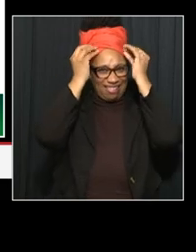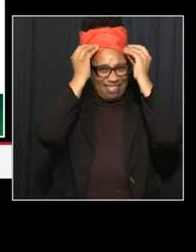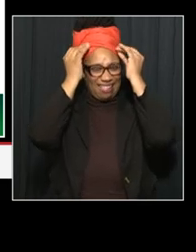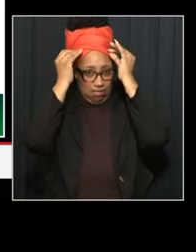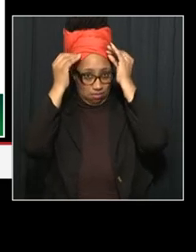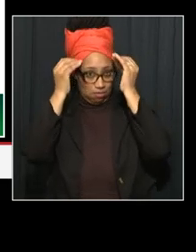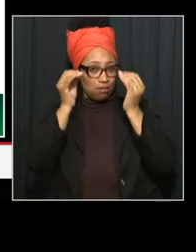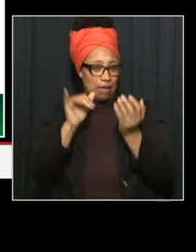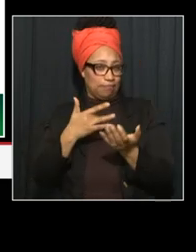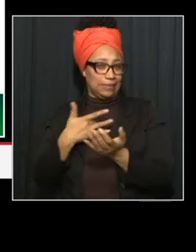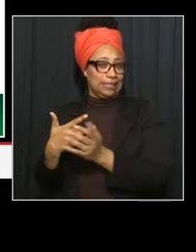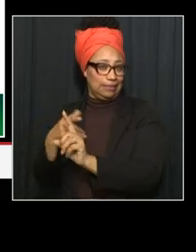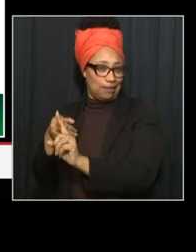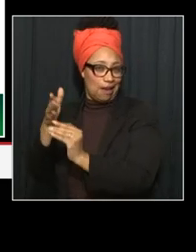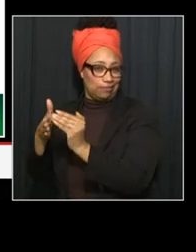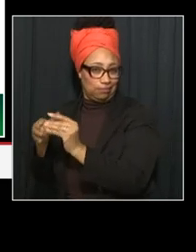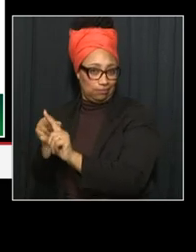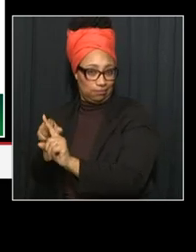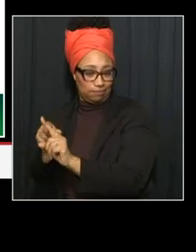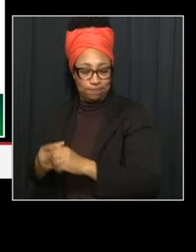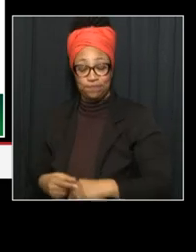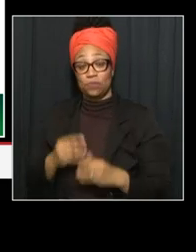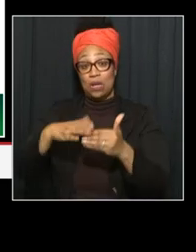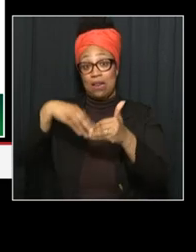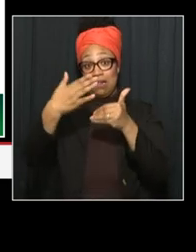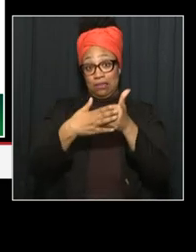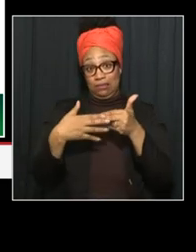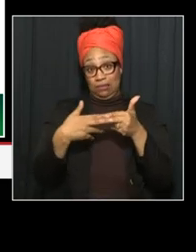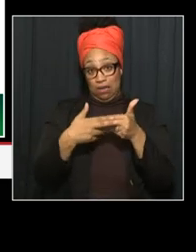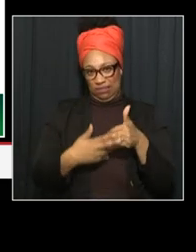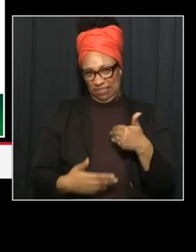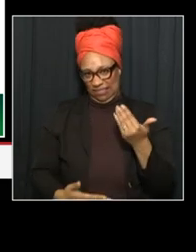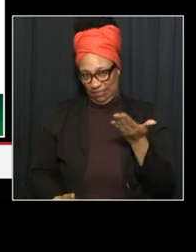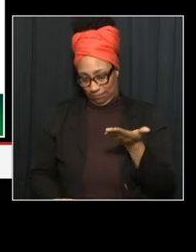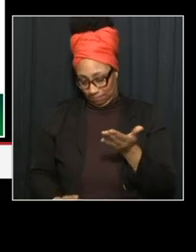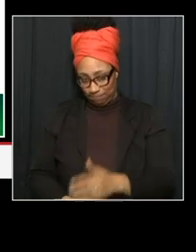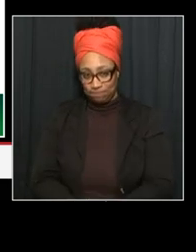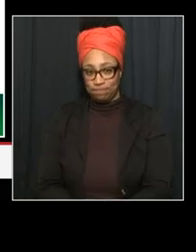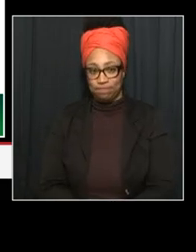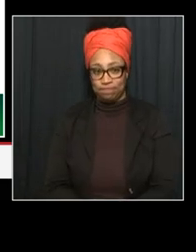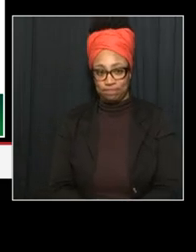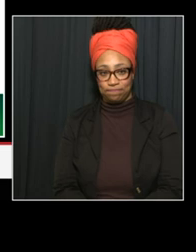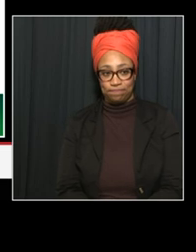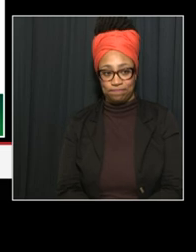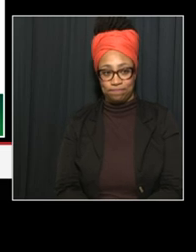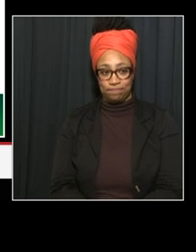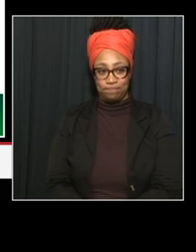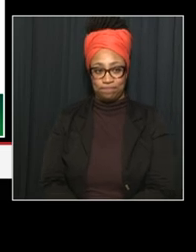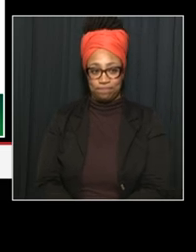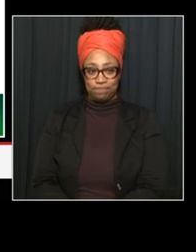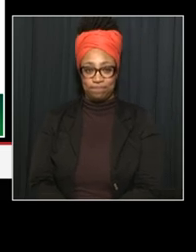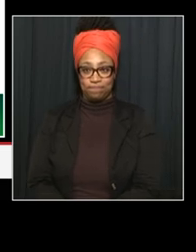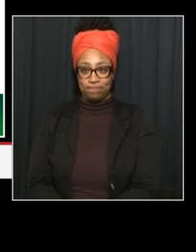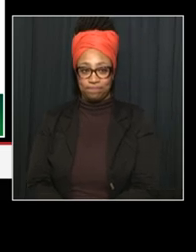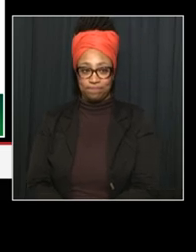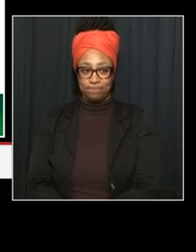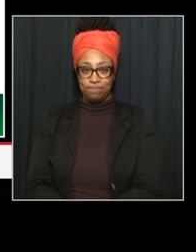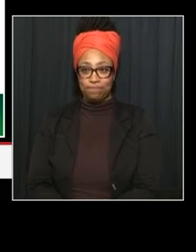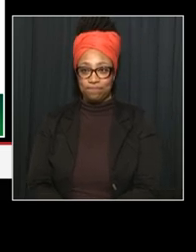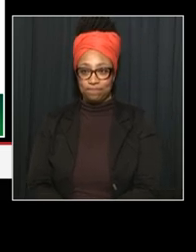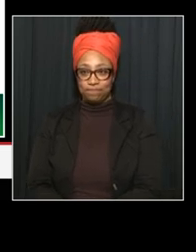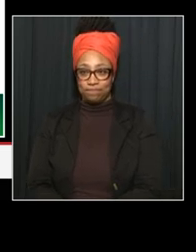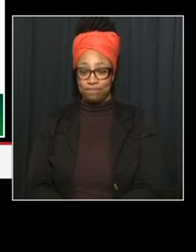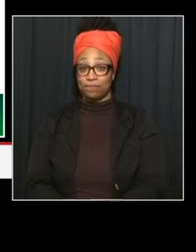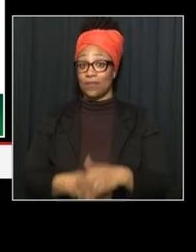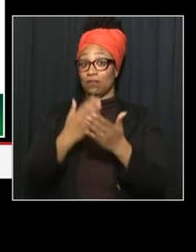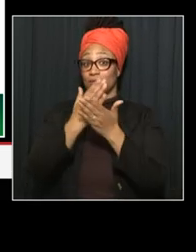The next slide, and this is my final piece of concept before Director Reed goes into some of the programs, is if it's a